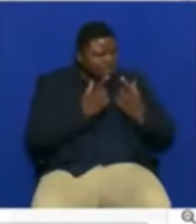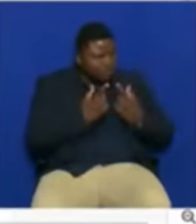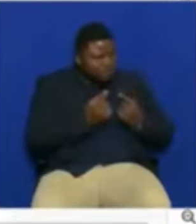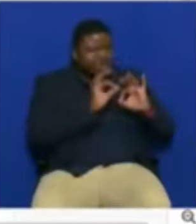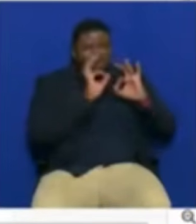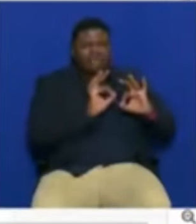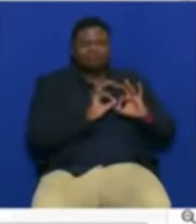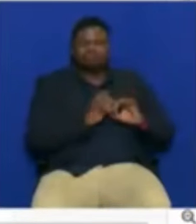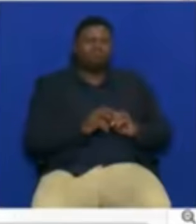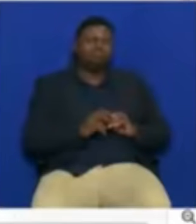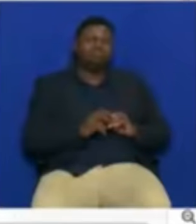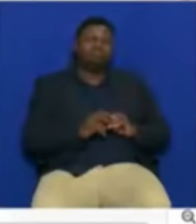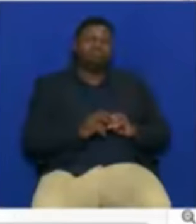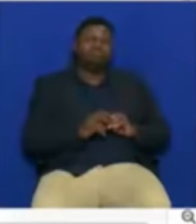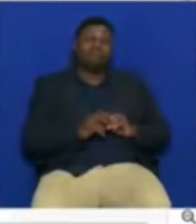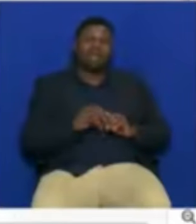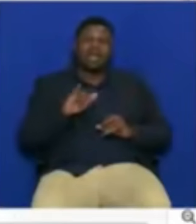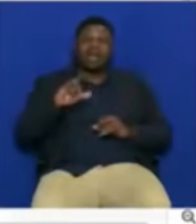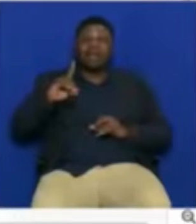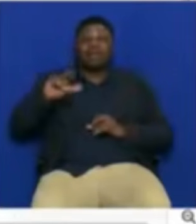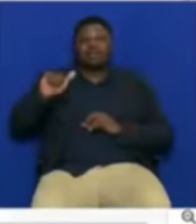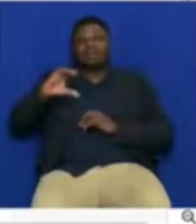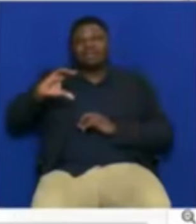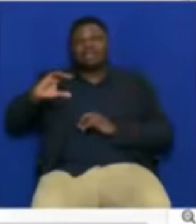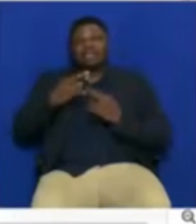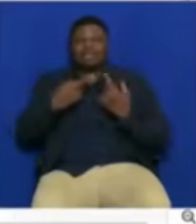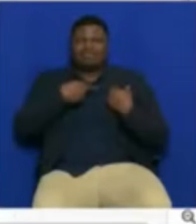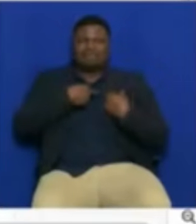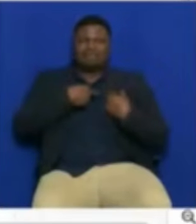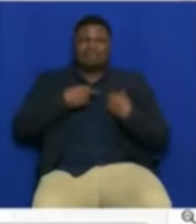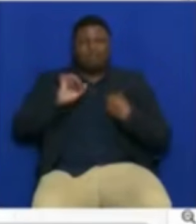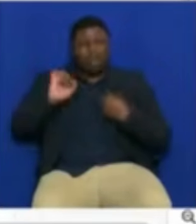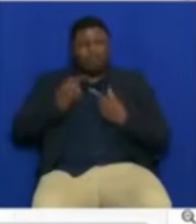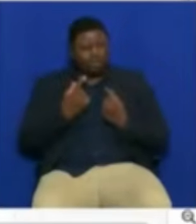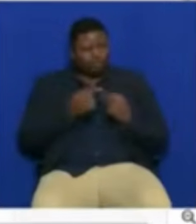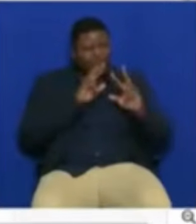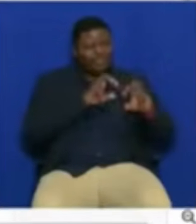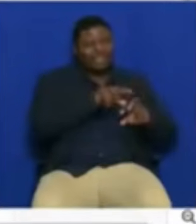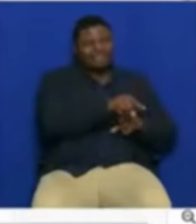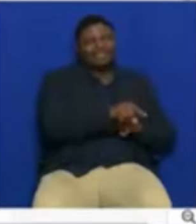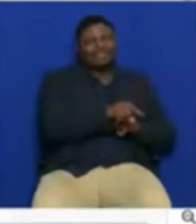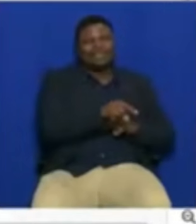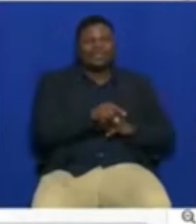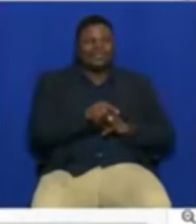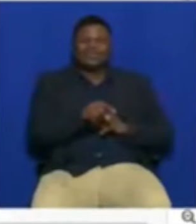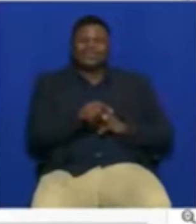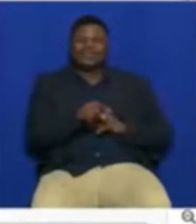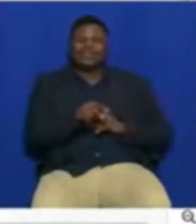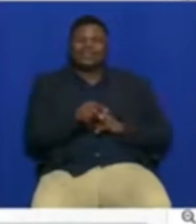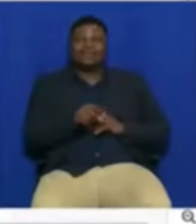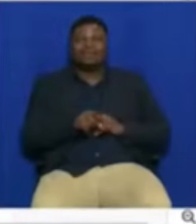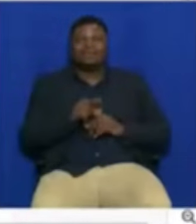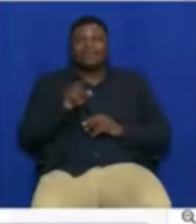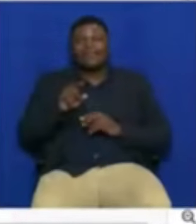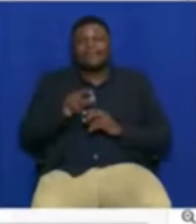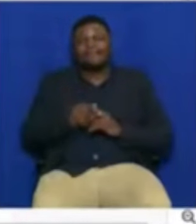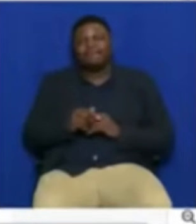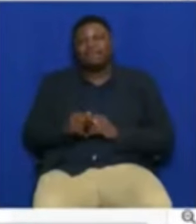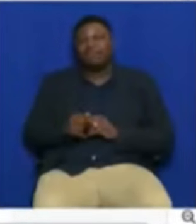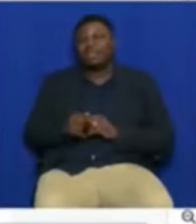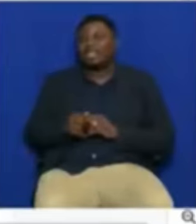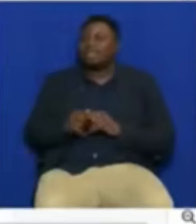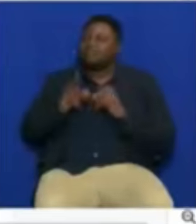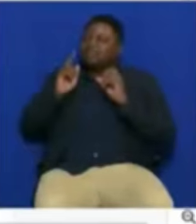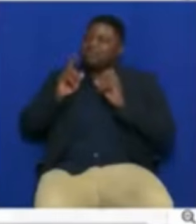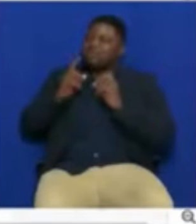Commissioner, I'm also finding it hard to relate to your question, and I ask, please, that you hear